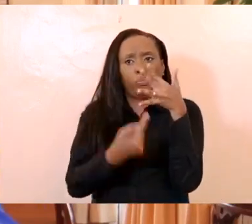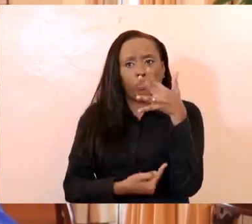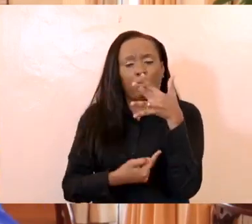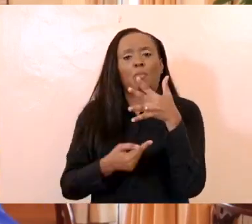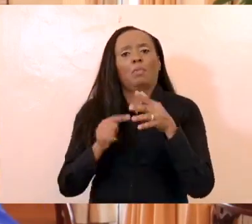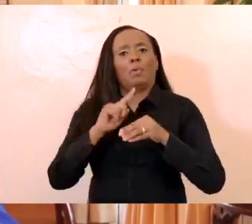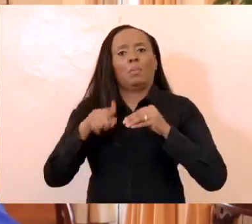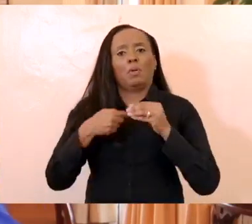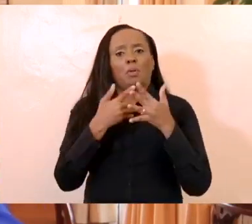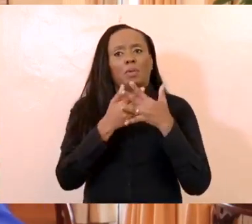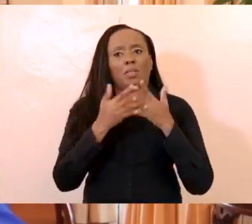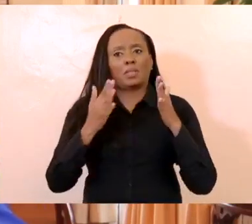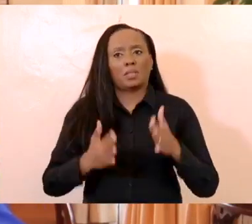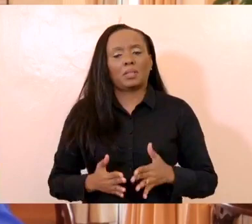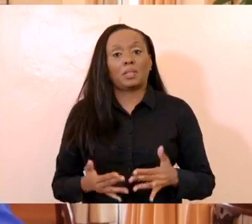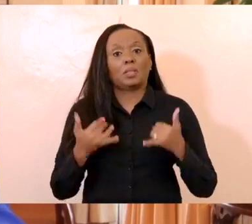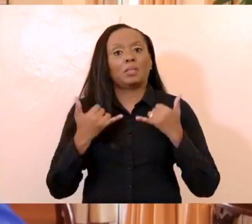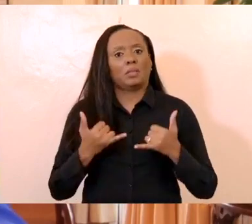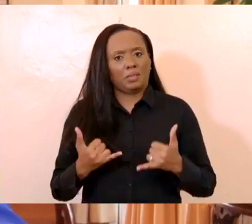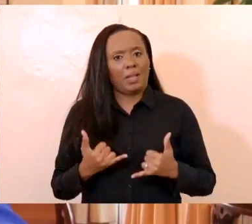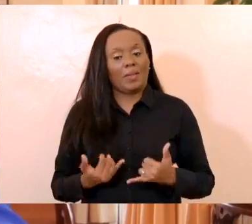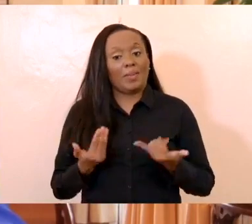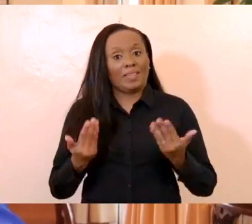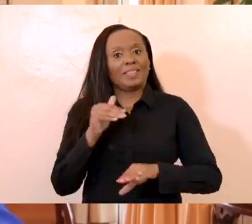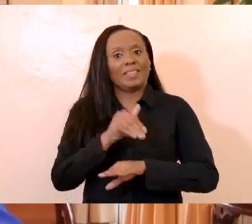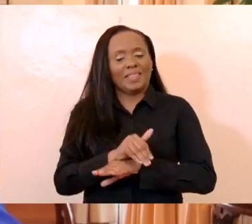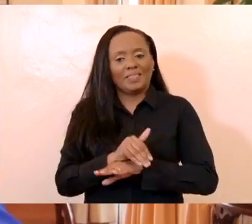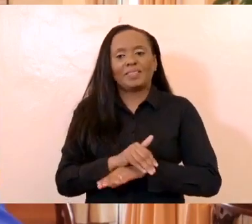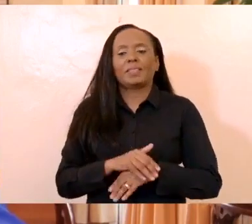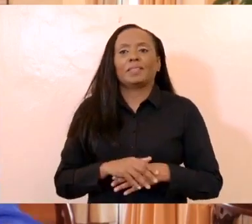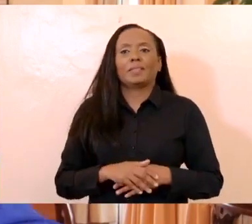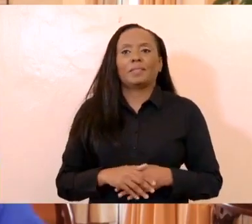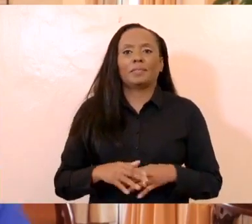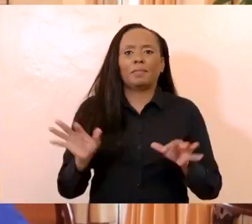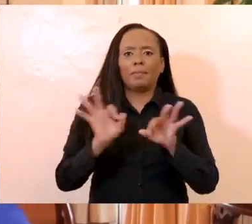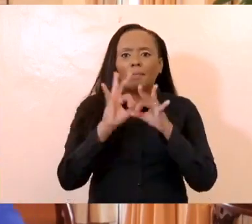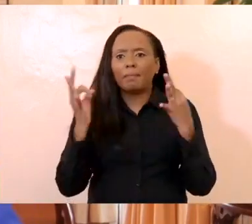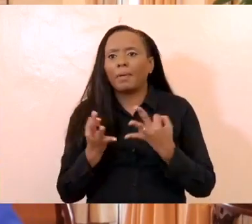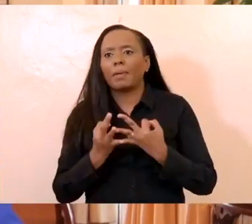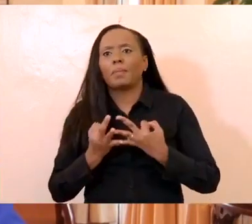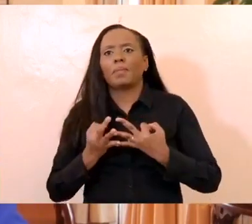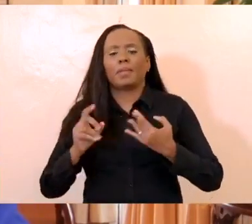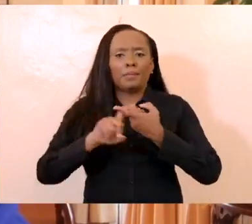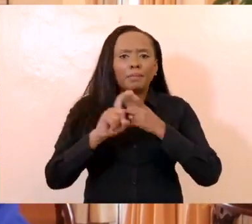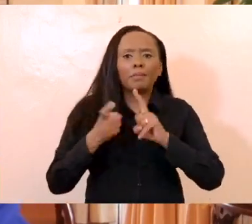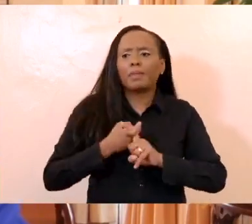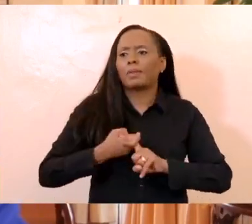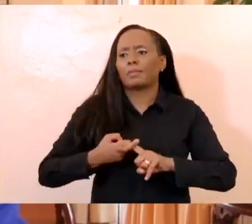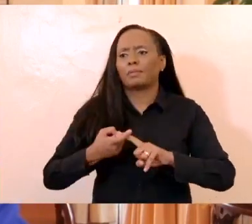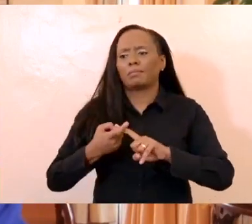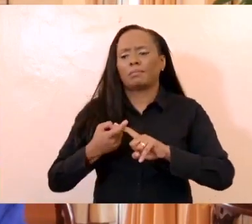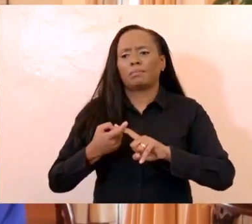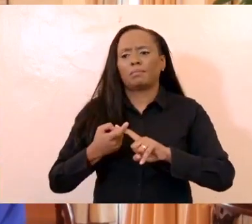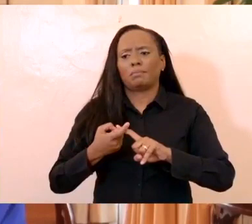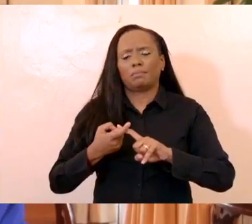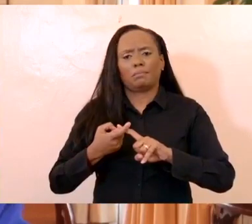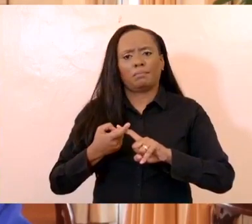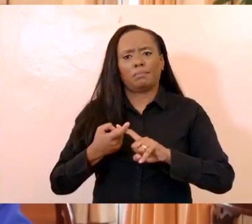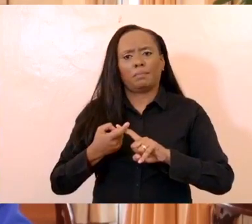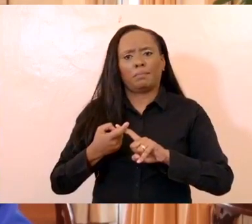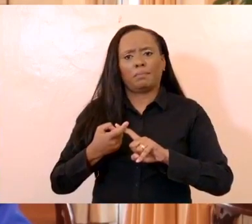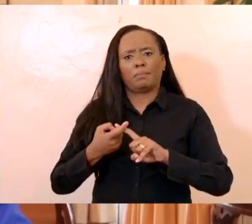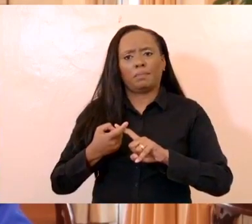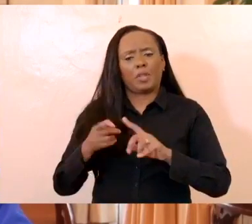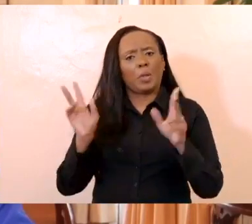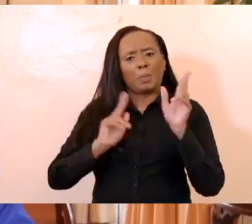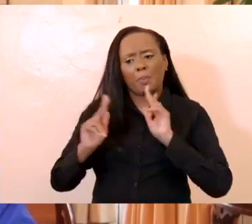well-being. So this report to the nation and to families who have inmates at Dodds is really quite